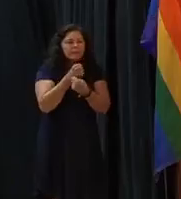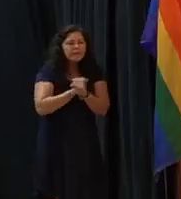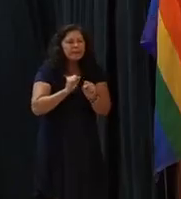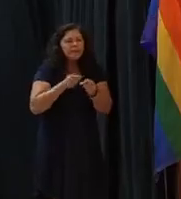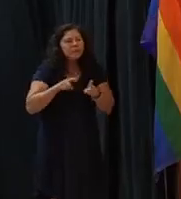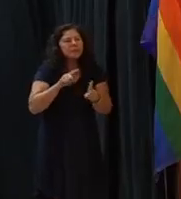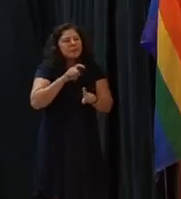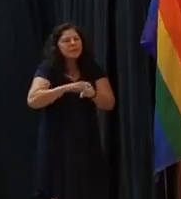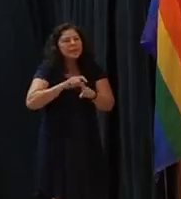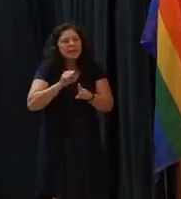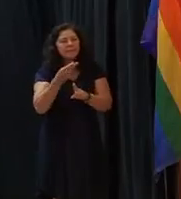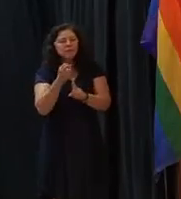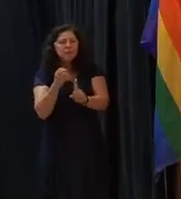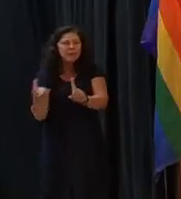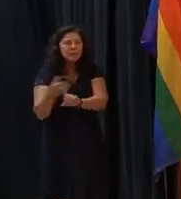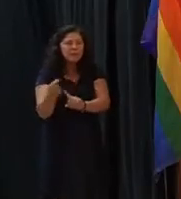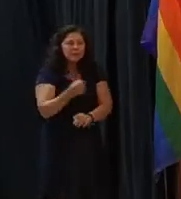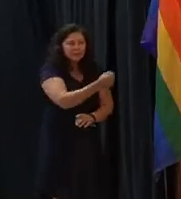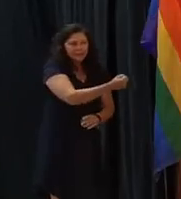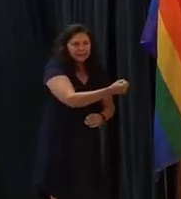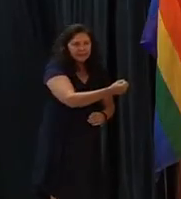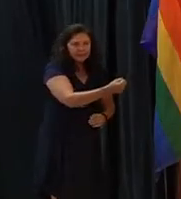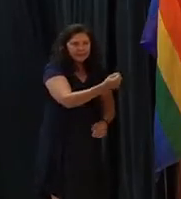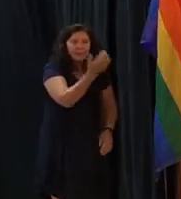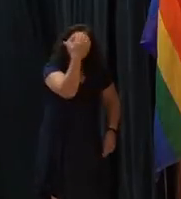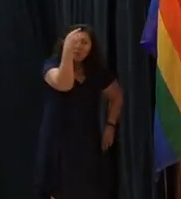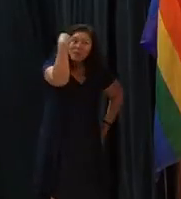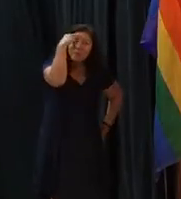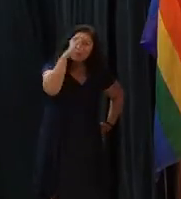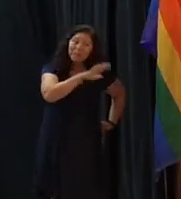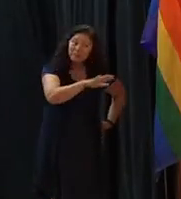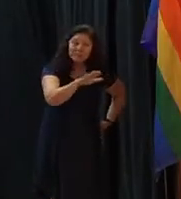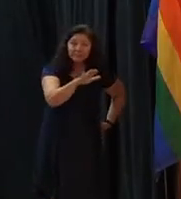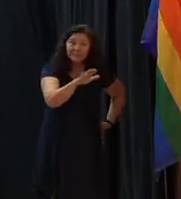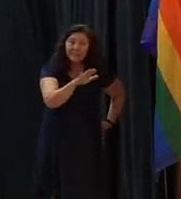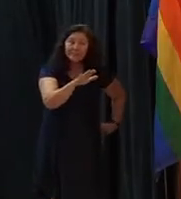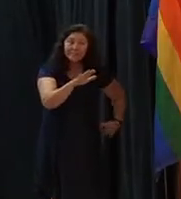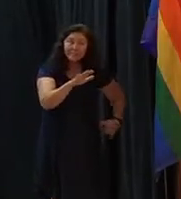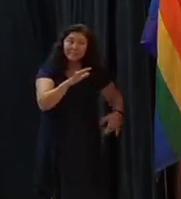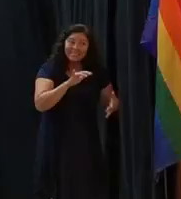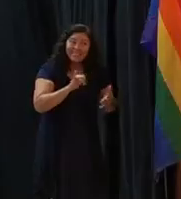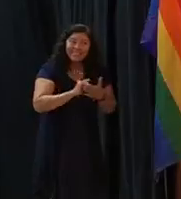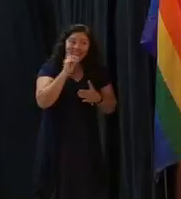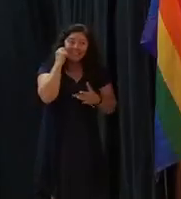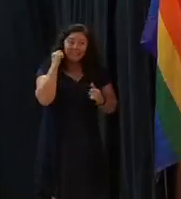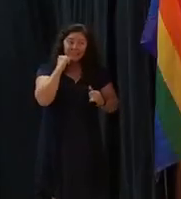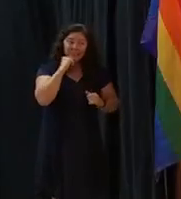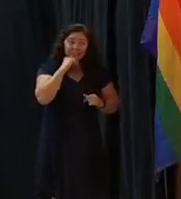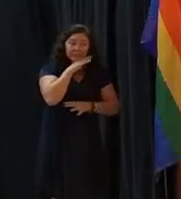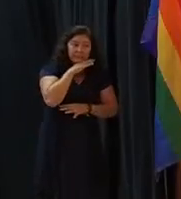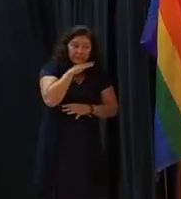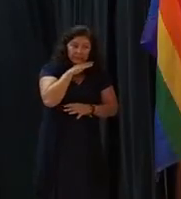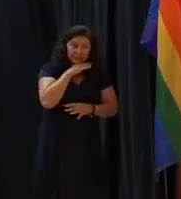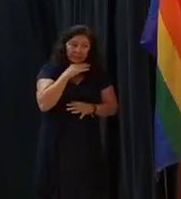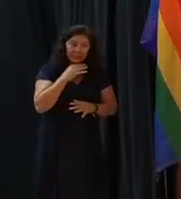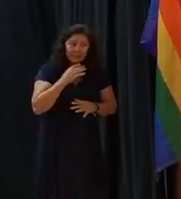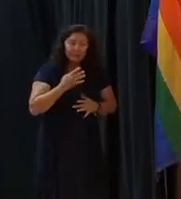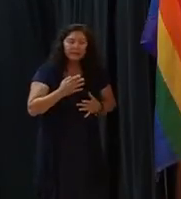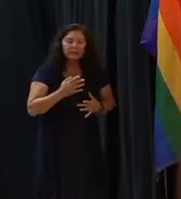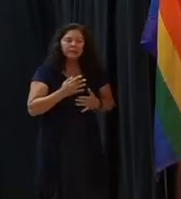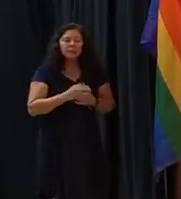being arrested, because you know, Mexico, it's quite corrupt, and we have this macho culture.